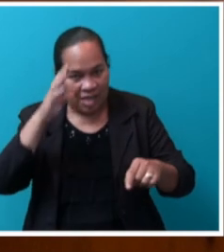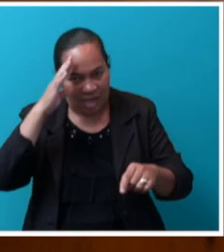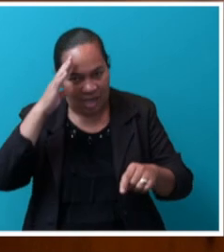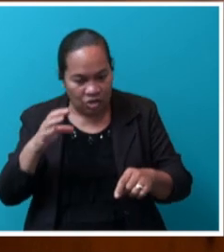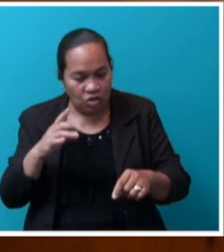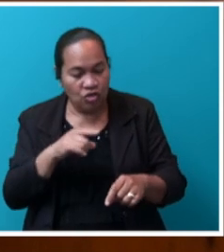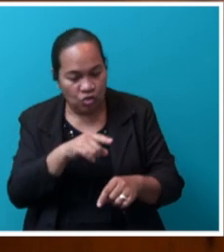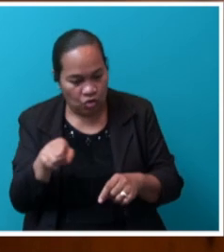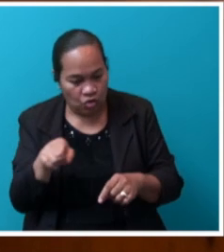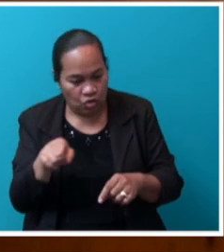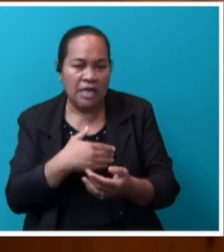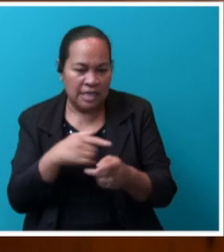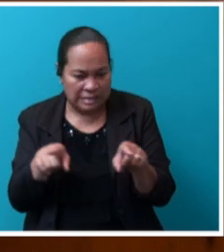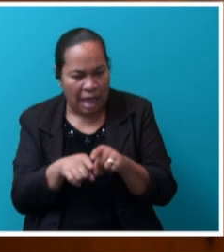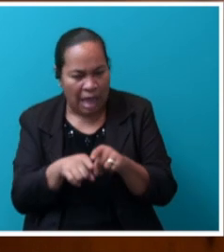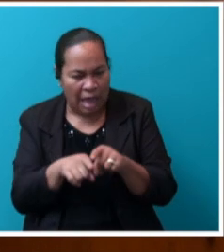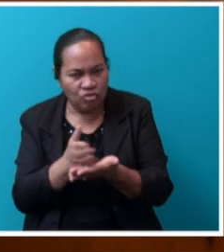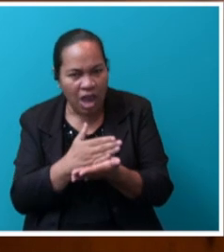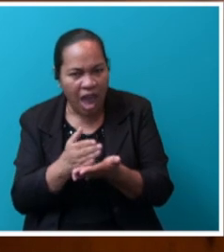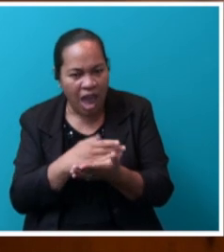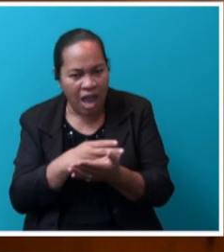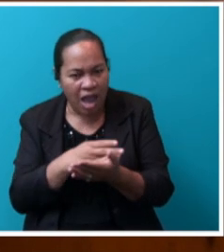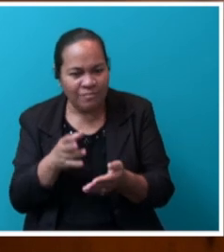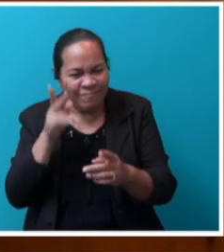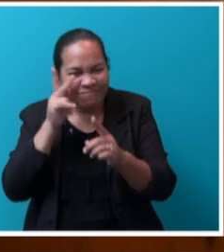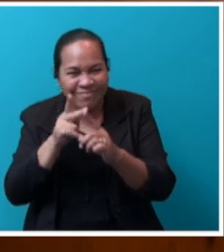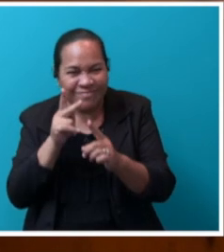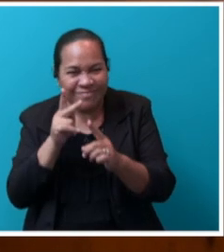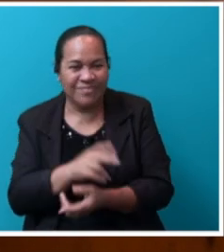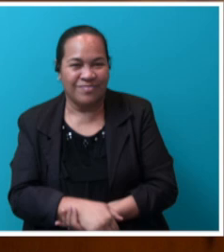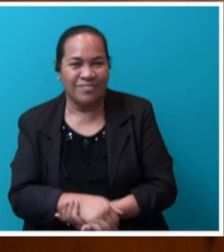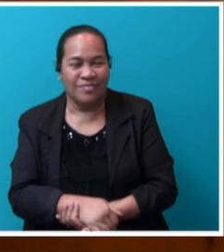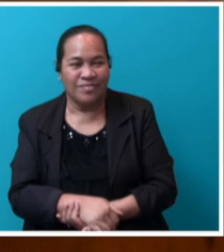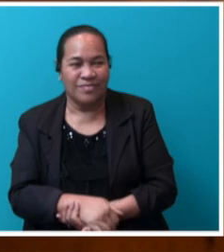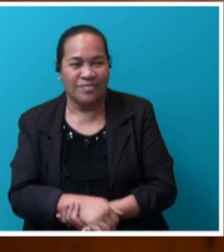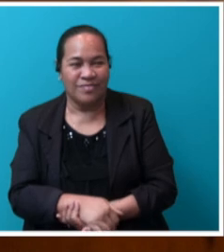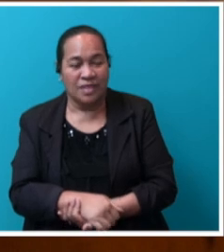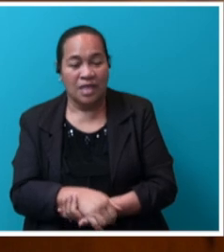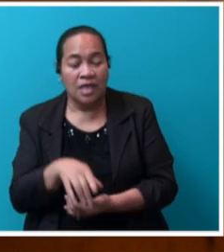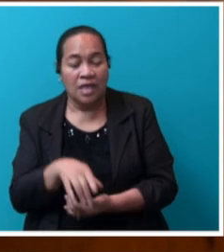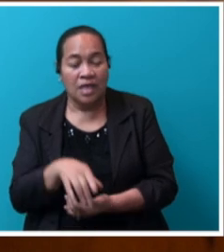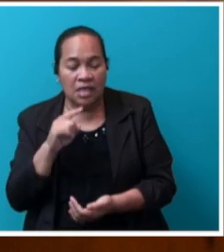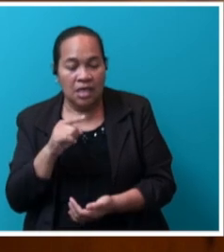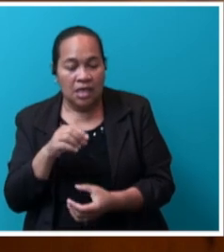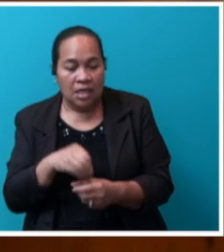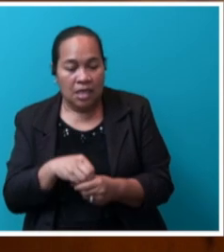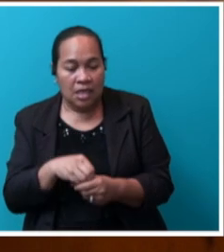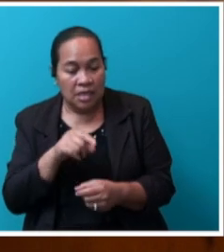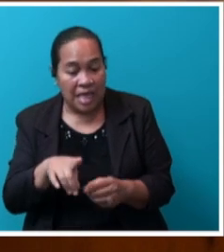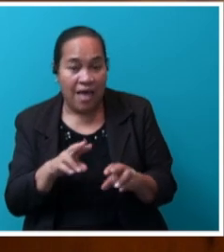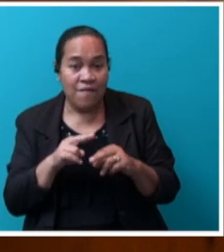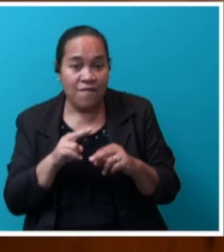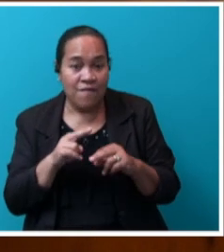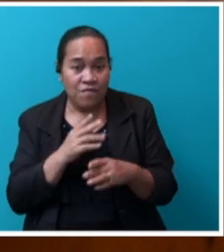shared regional interests. This phase seeks to address outstanding issues not covered in the fish agreement,